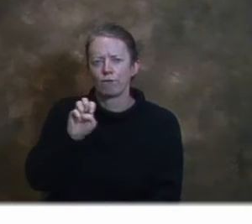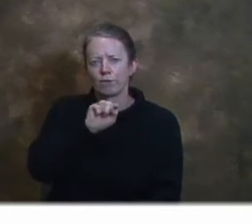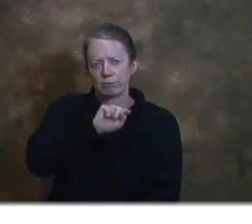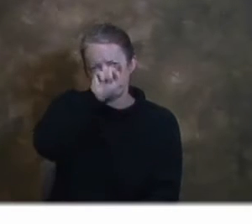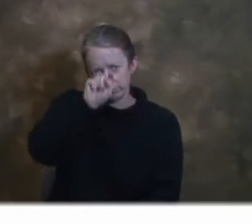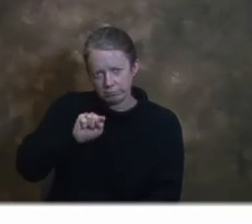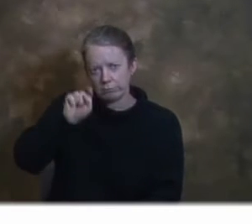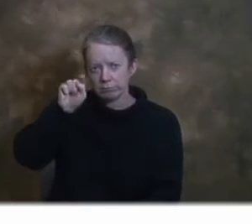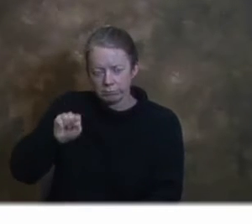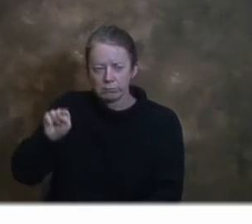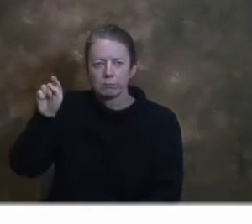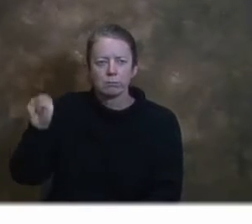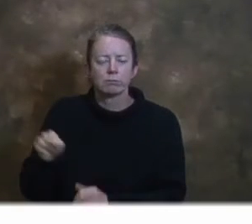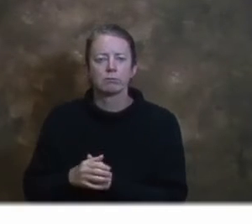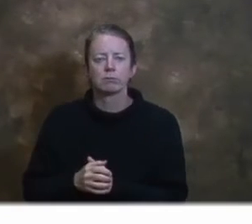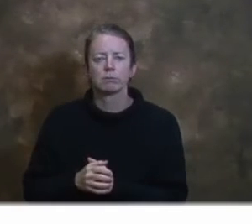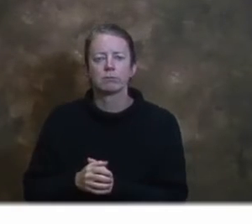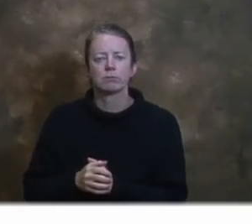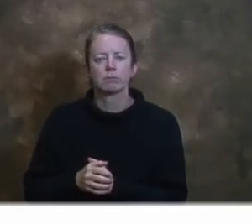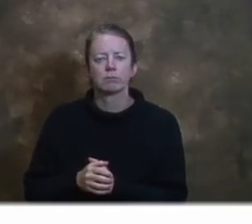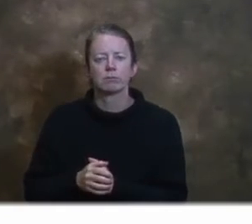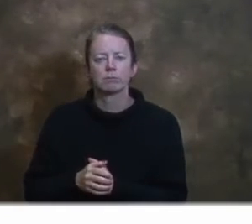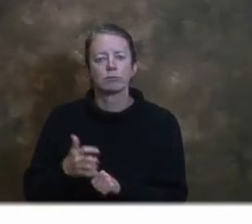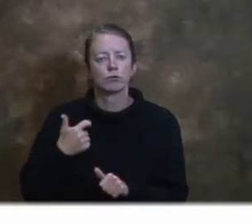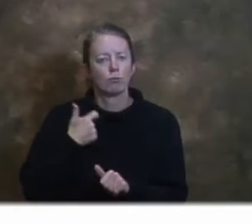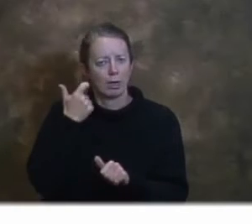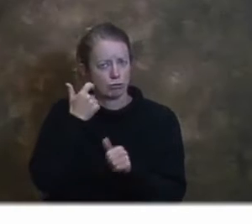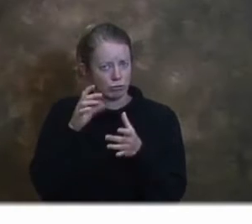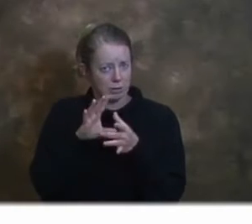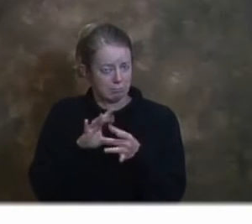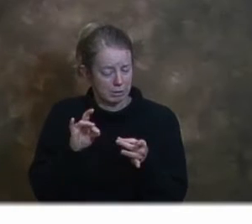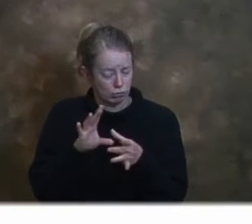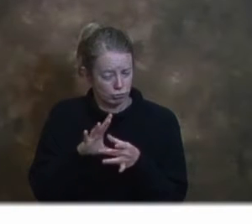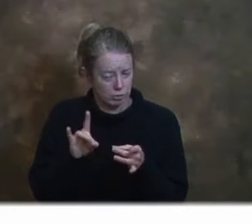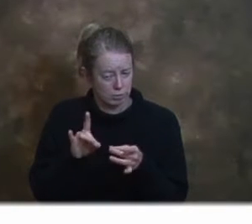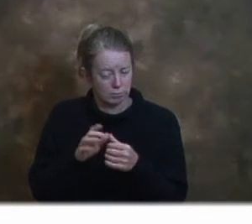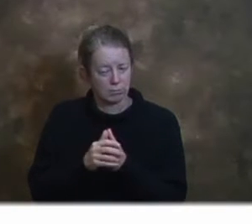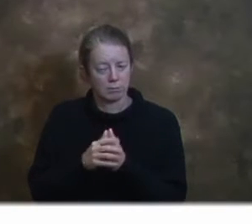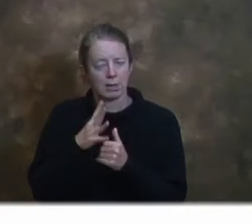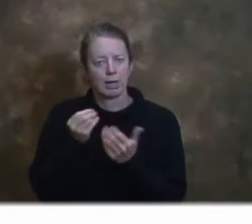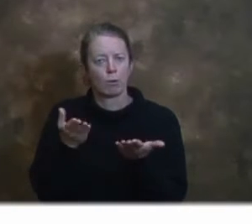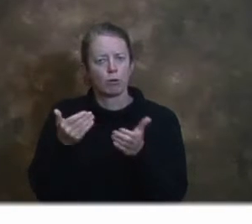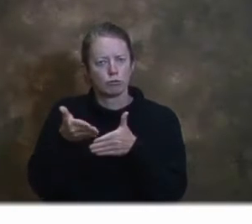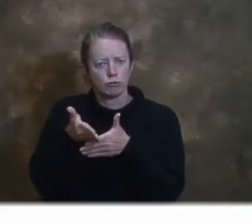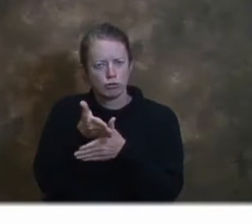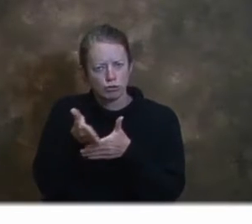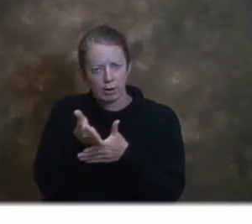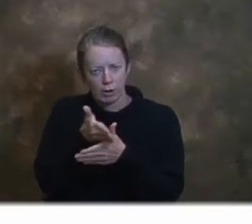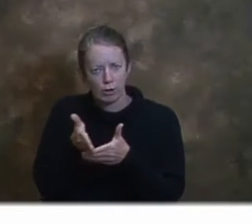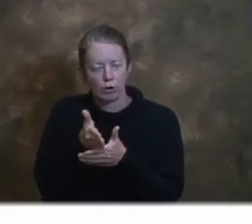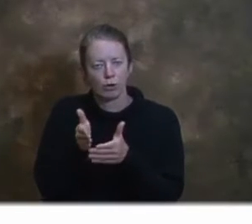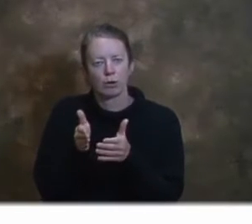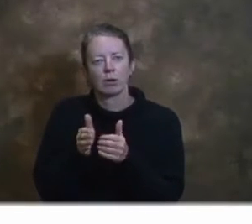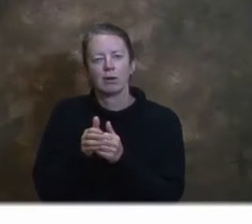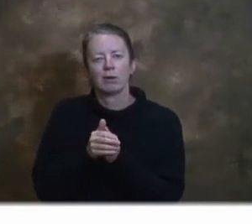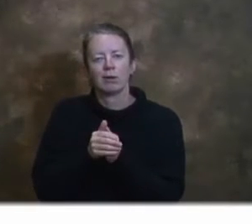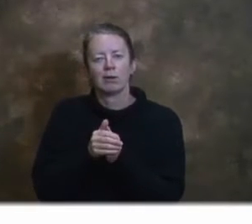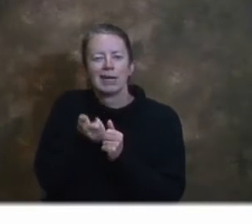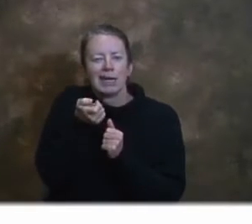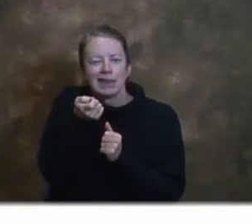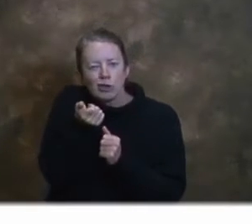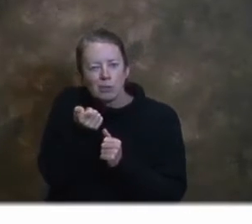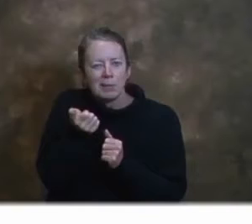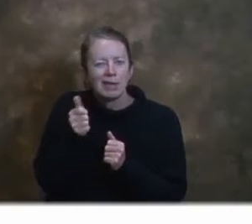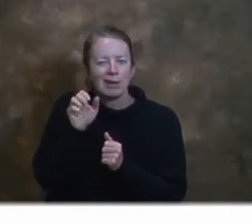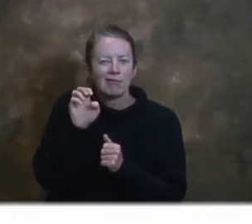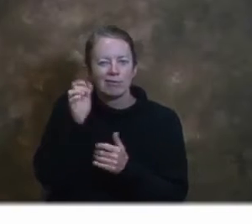and go back to the previous statement and discuss it a little bit in the context of this epidemiological history. And